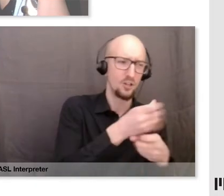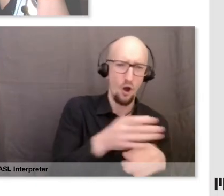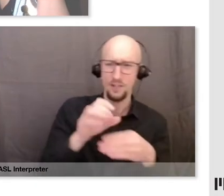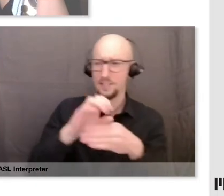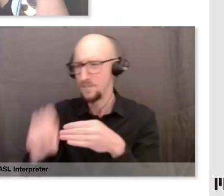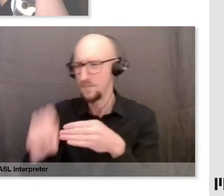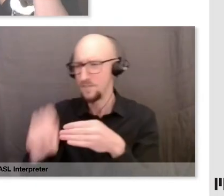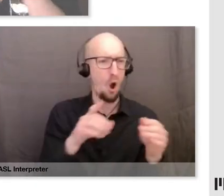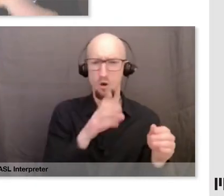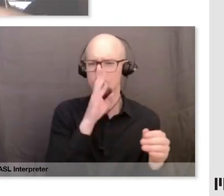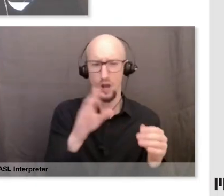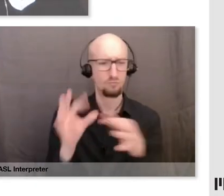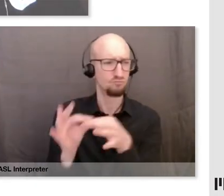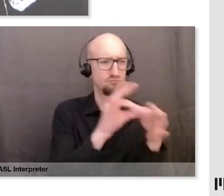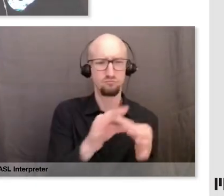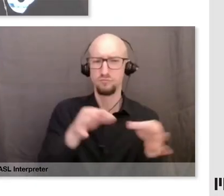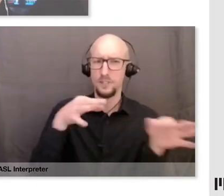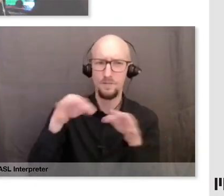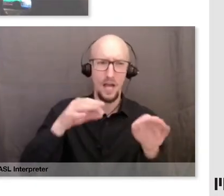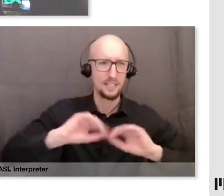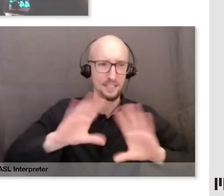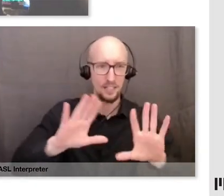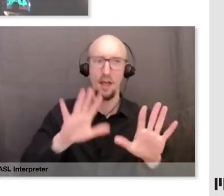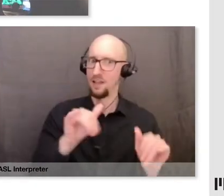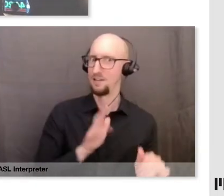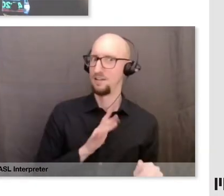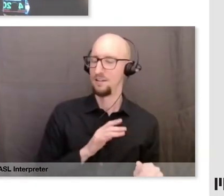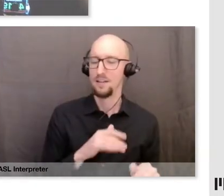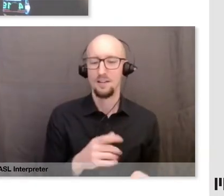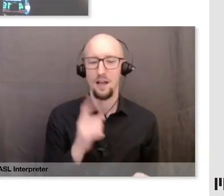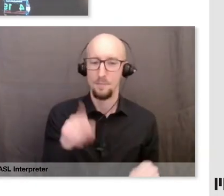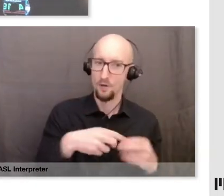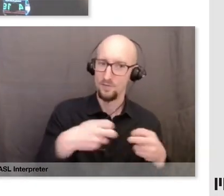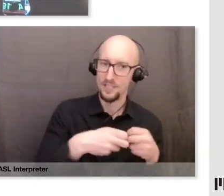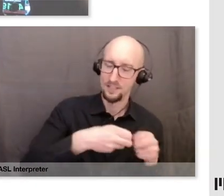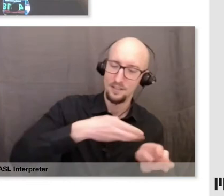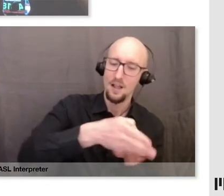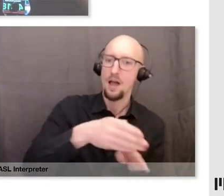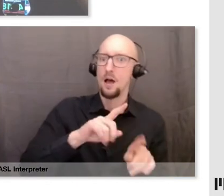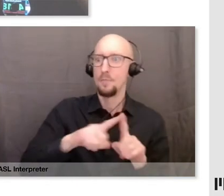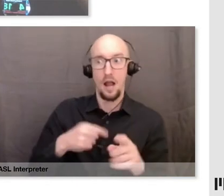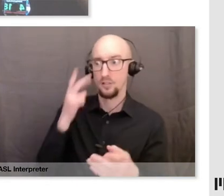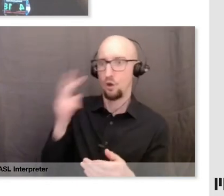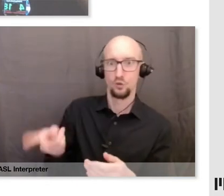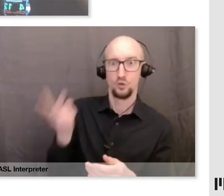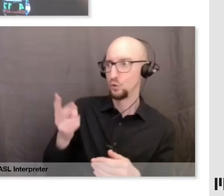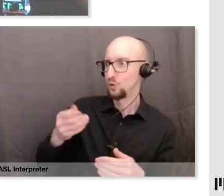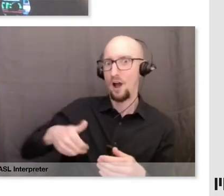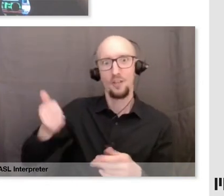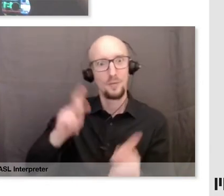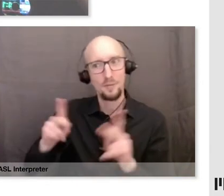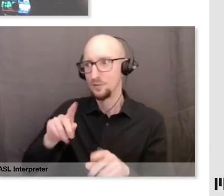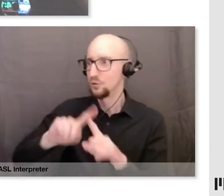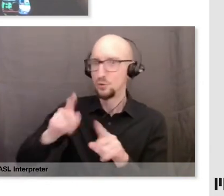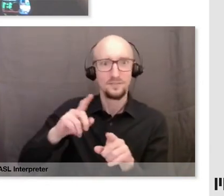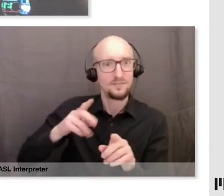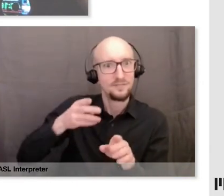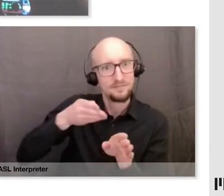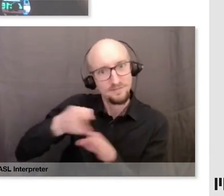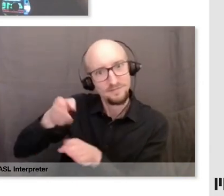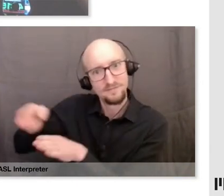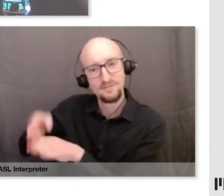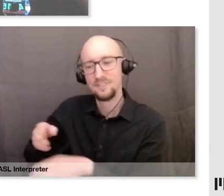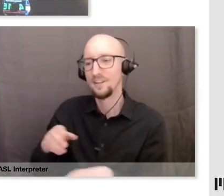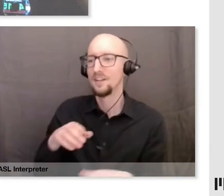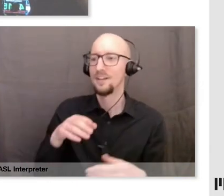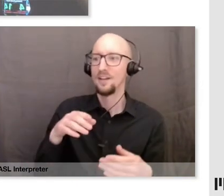clearly defined. So I, what I found really intriguing is to hear from two people in two fields where